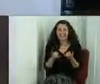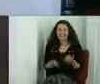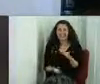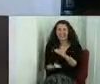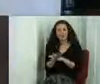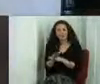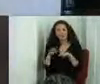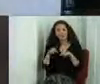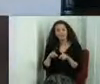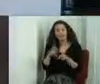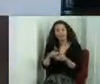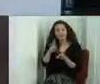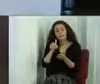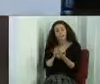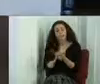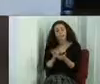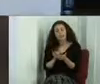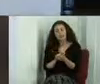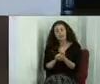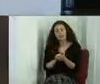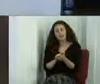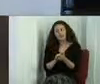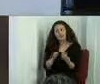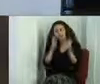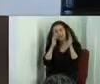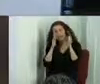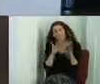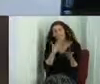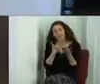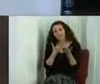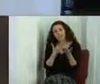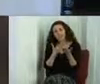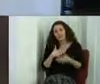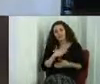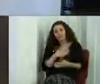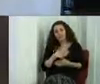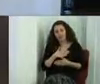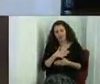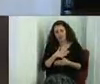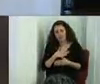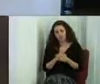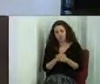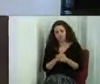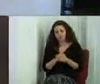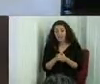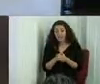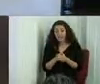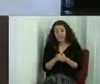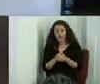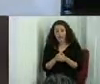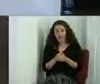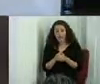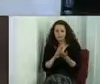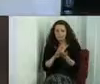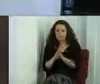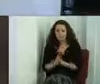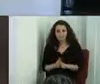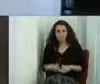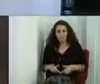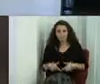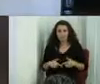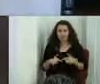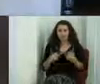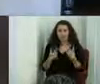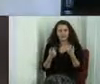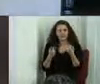abundance, there is thanksgiving and there is gratitude. And if coming to life from that place of gratitude